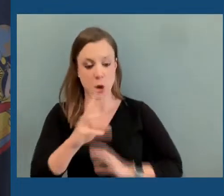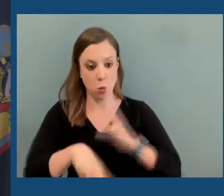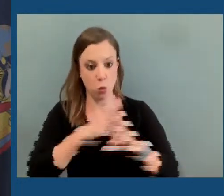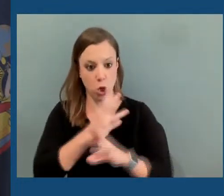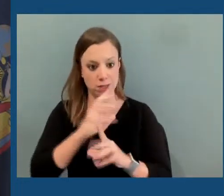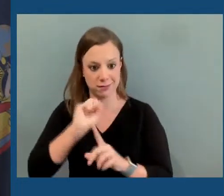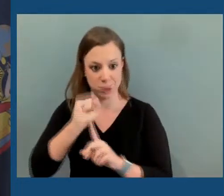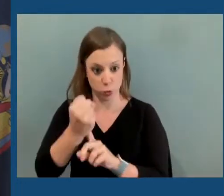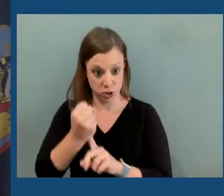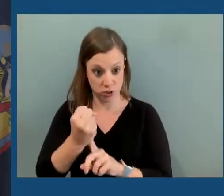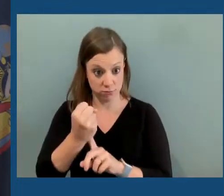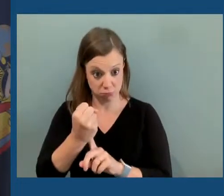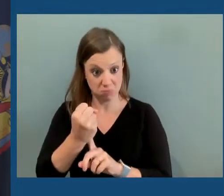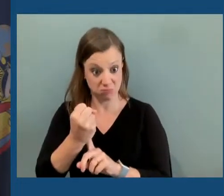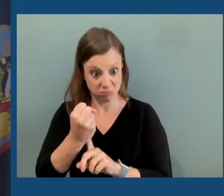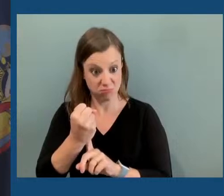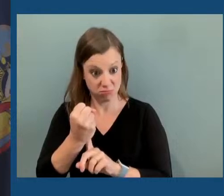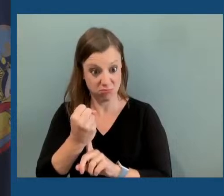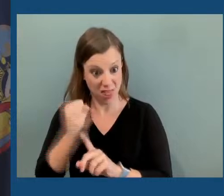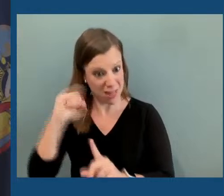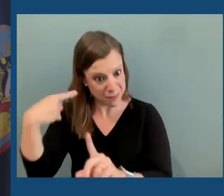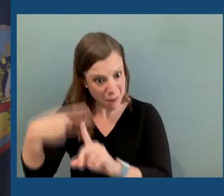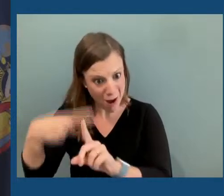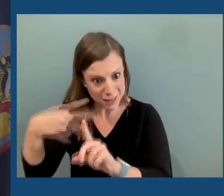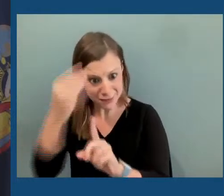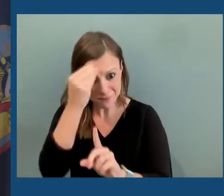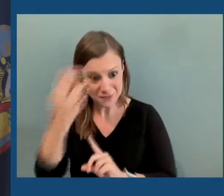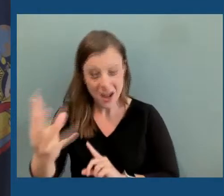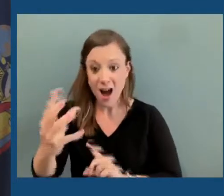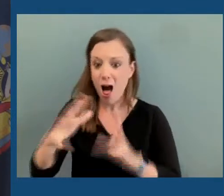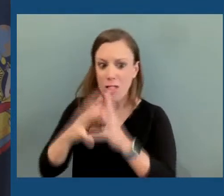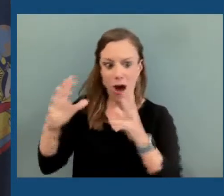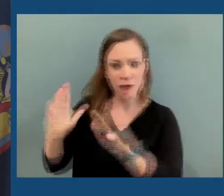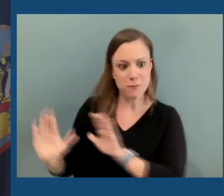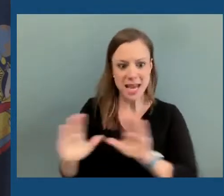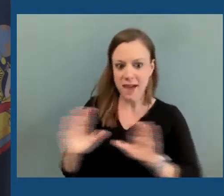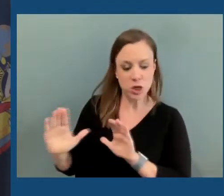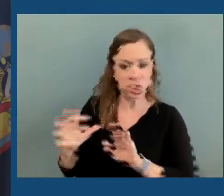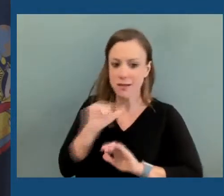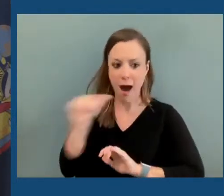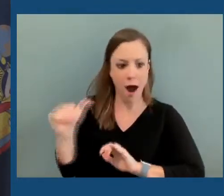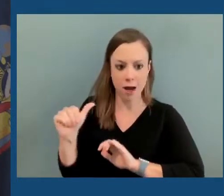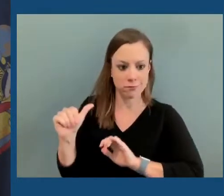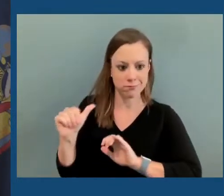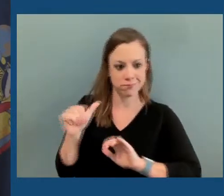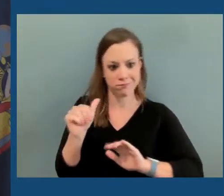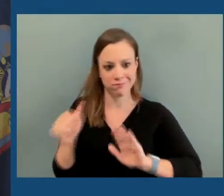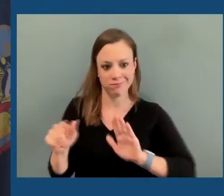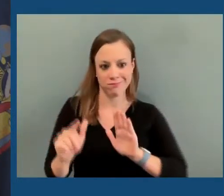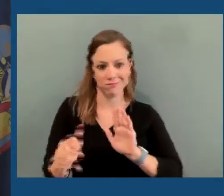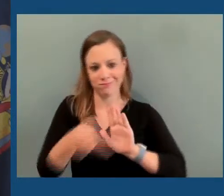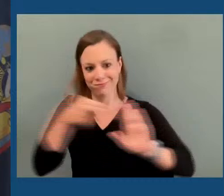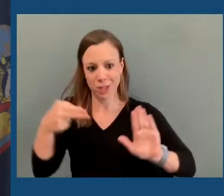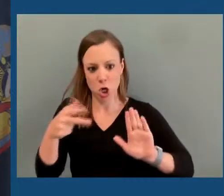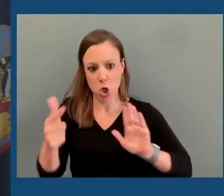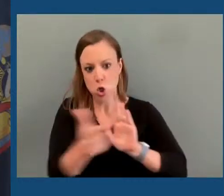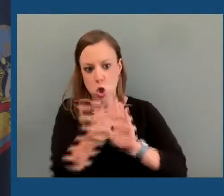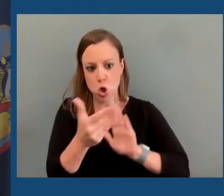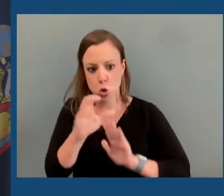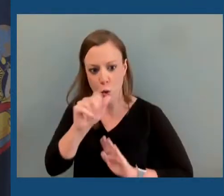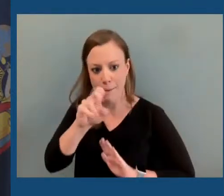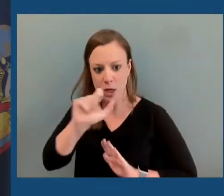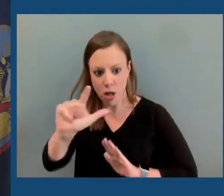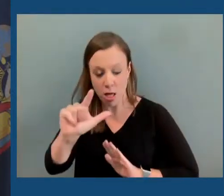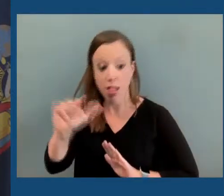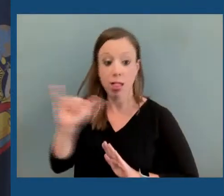that a lot of behavior is no longer criminalized, such as drug use, cannabis, for example. So that